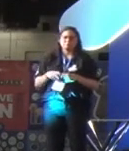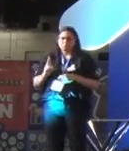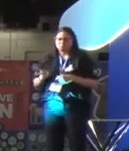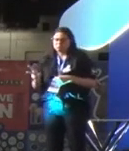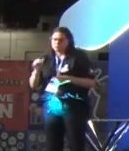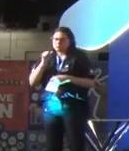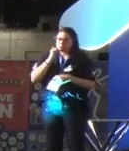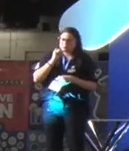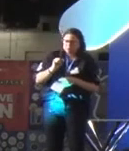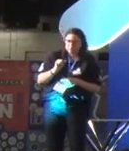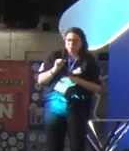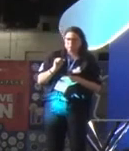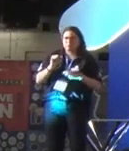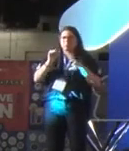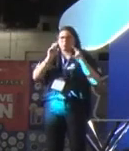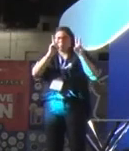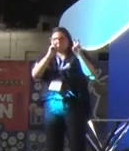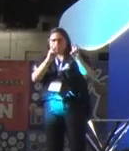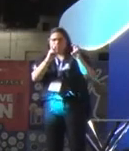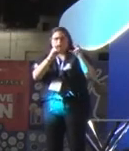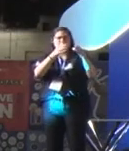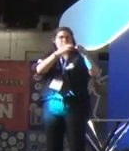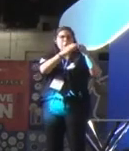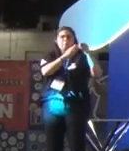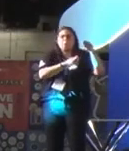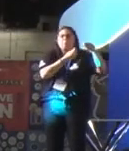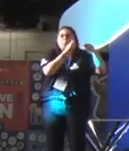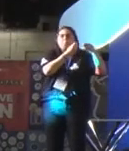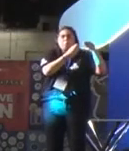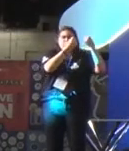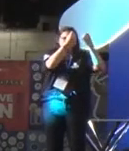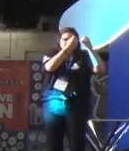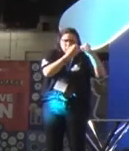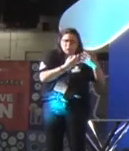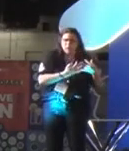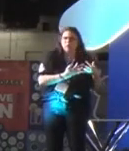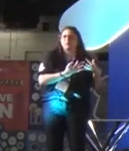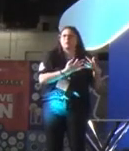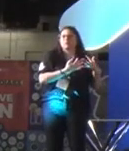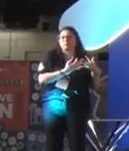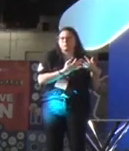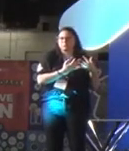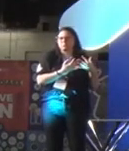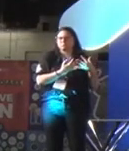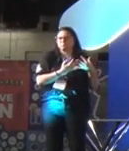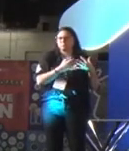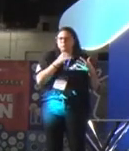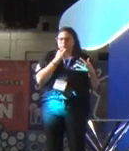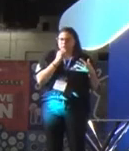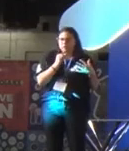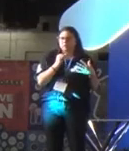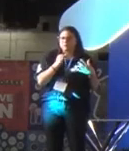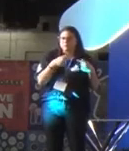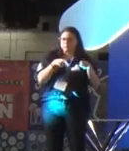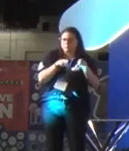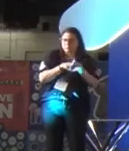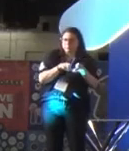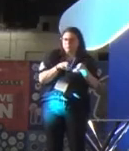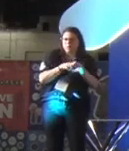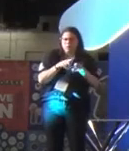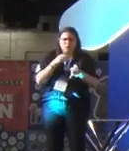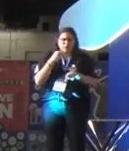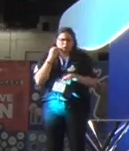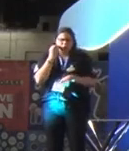is being emitted from a black hole, but he's also telling you something about his experience of life. He's